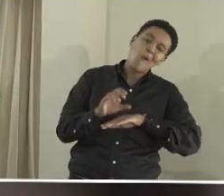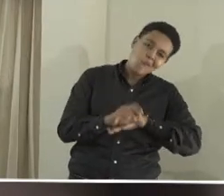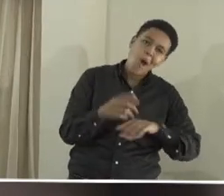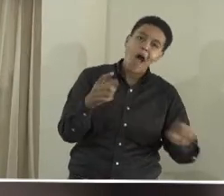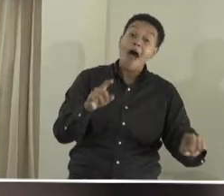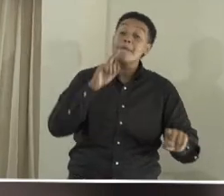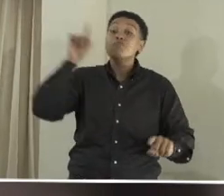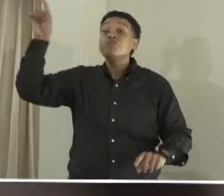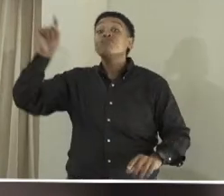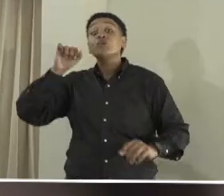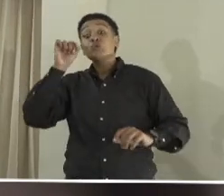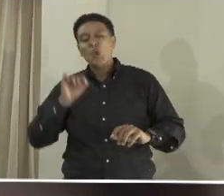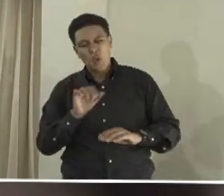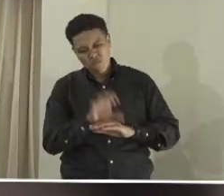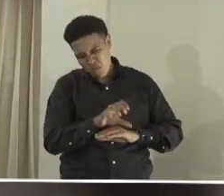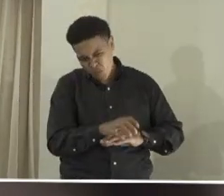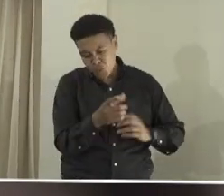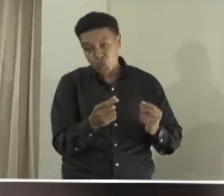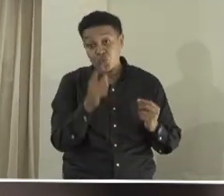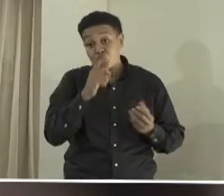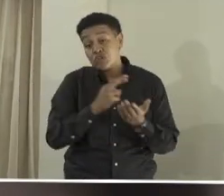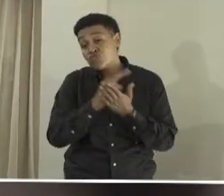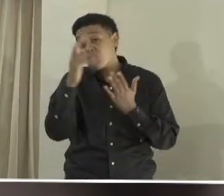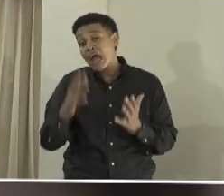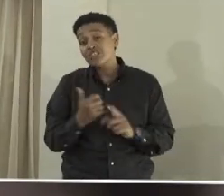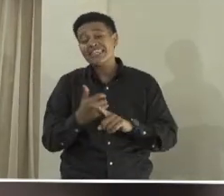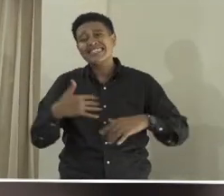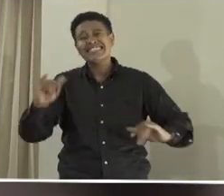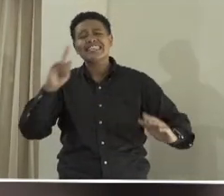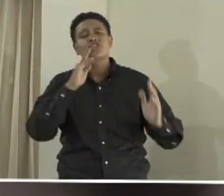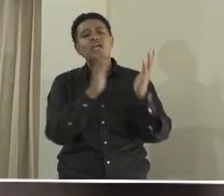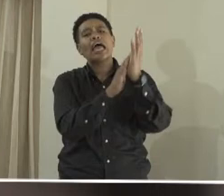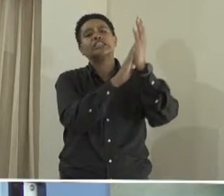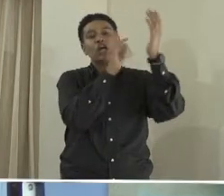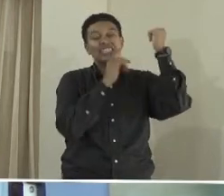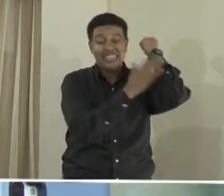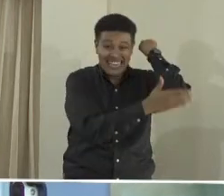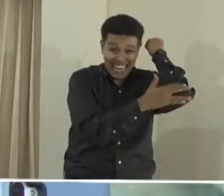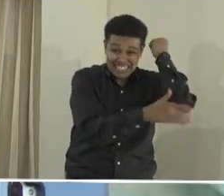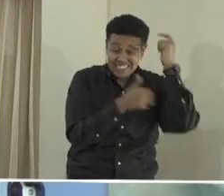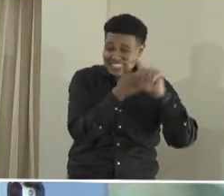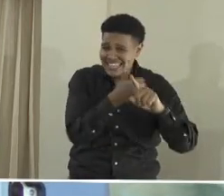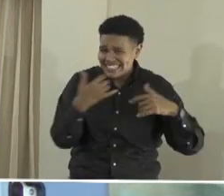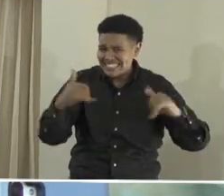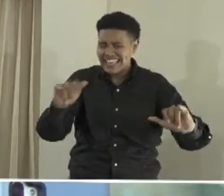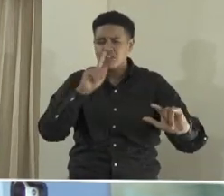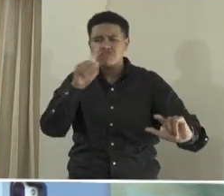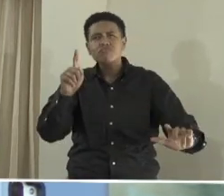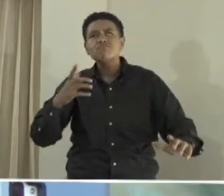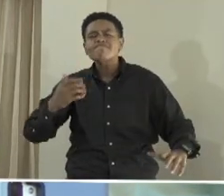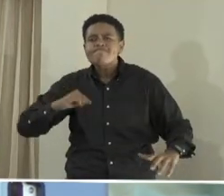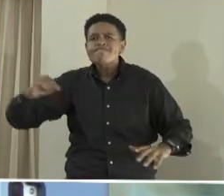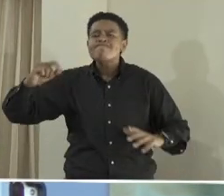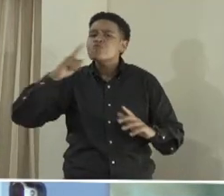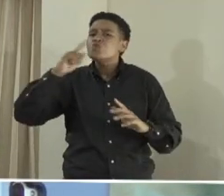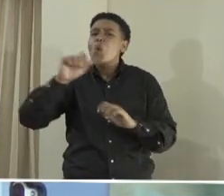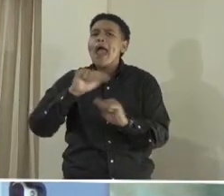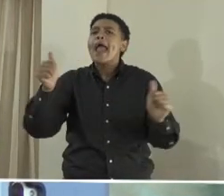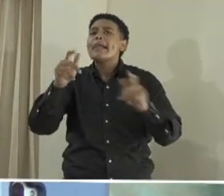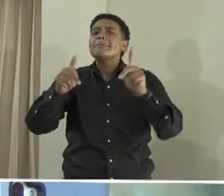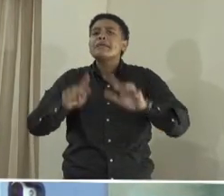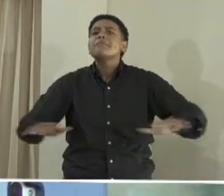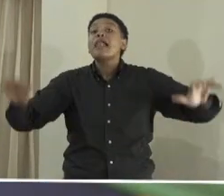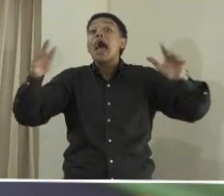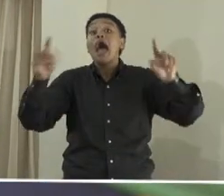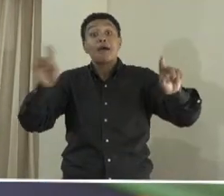forces from the south. Righteousness still exalts a nation, and sin is still a reproach to any people.